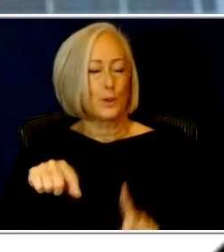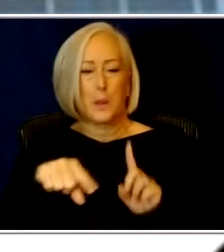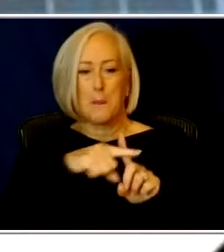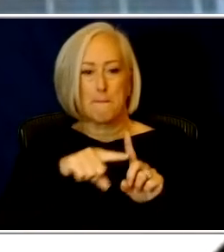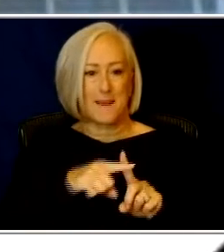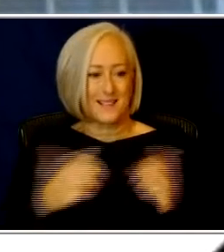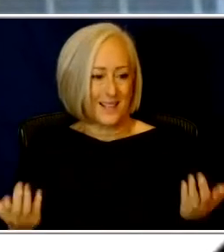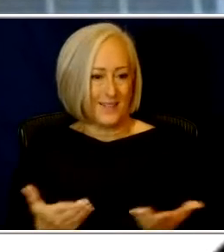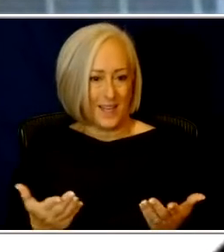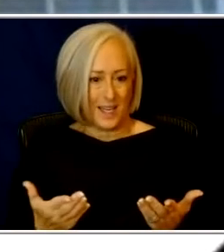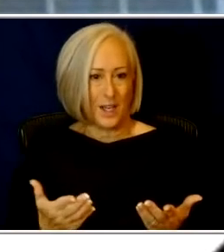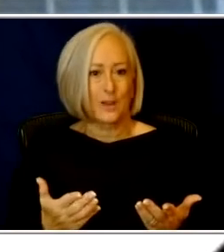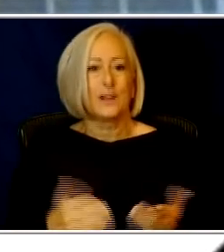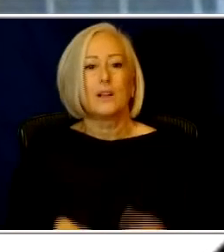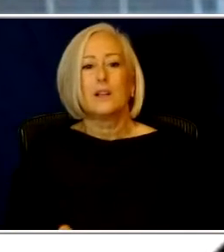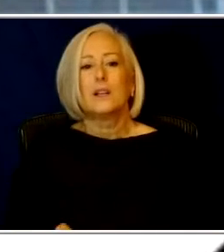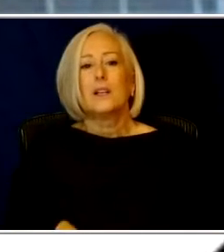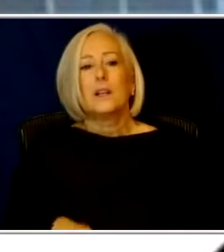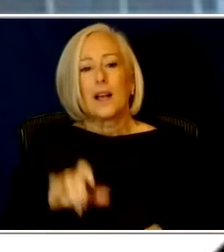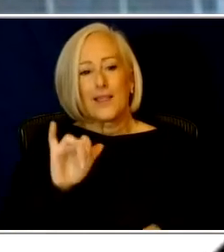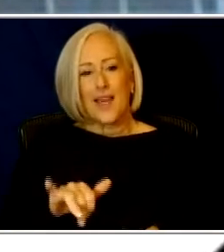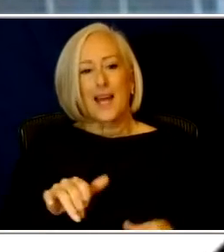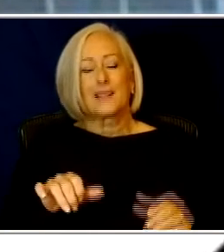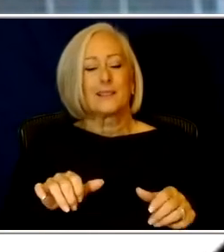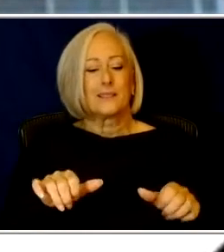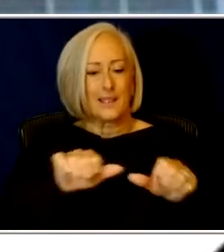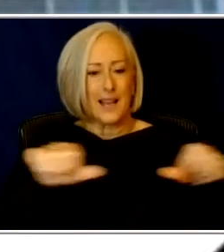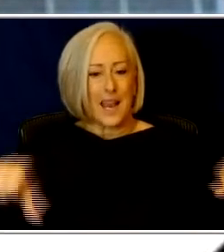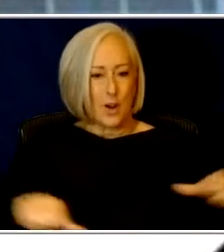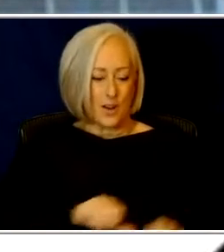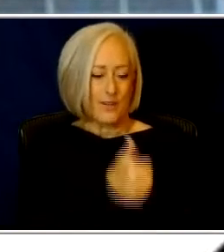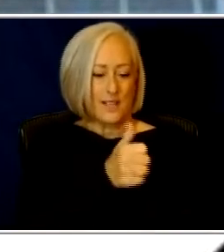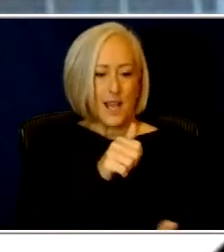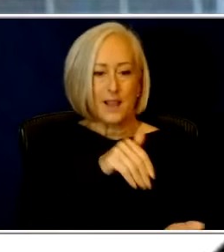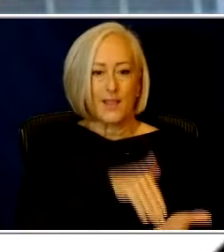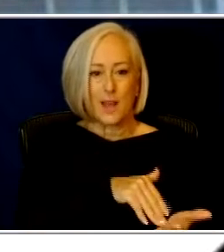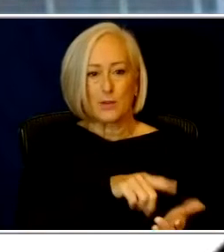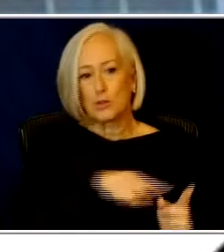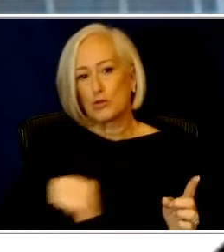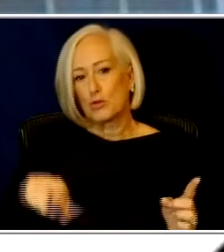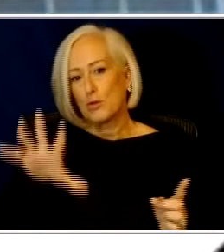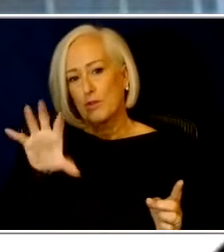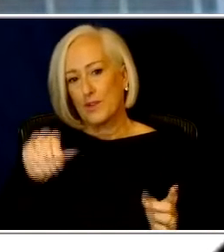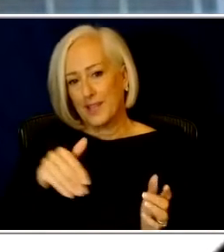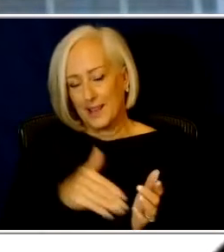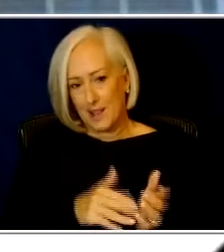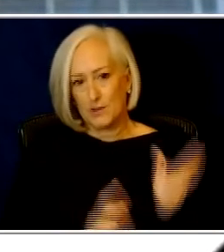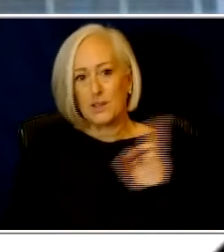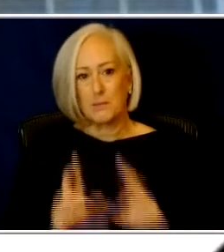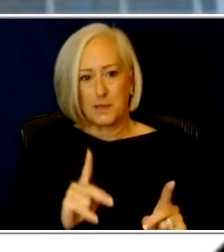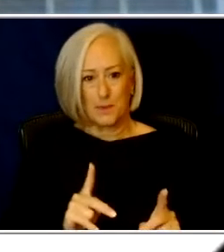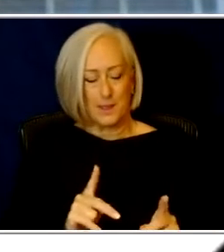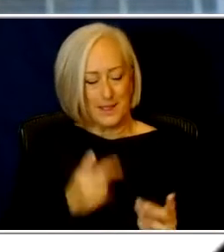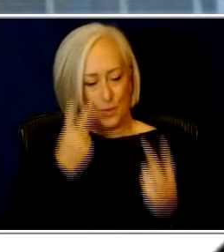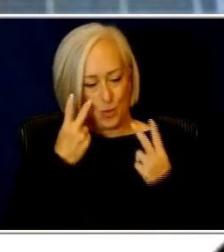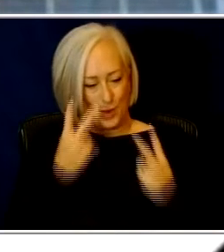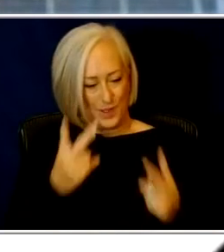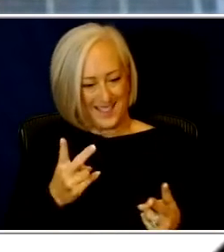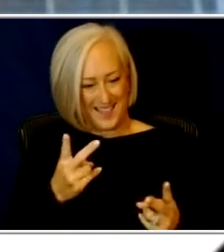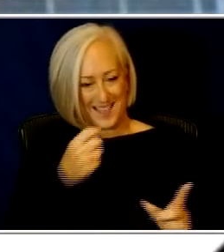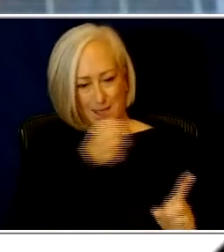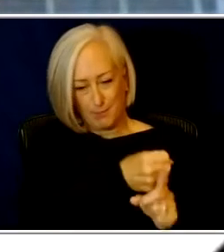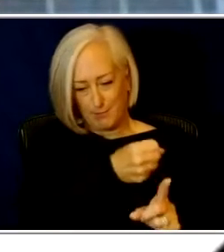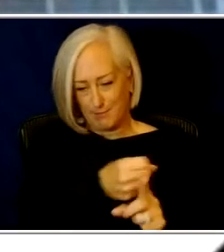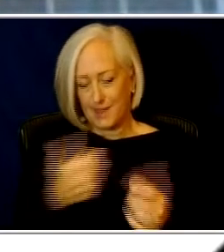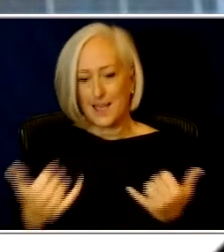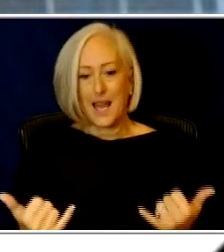about 250,000 people that we service. This is capture rate on tests, so we're just starting to see that. But again, it's the